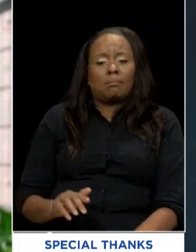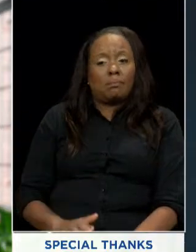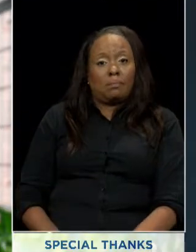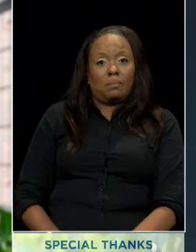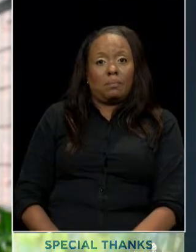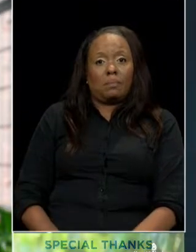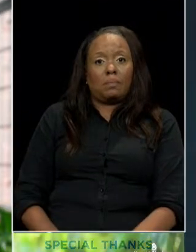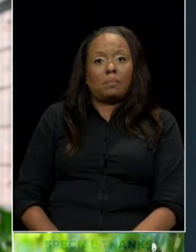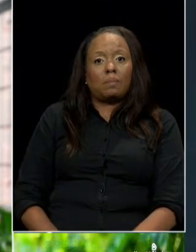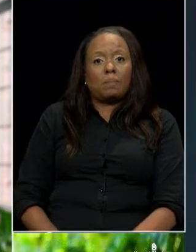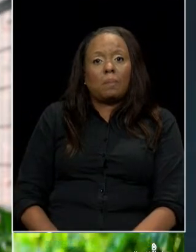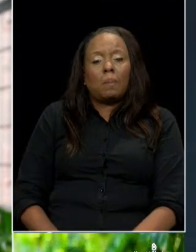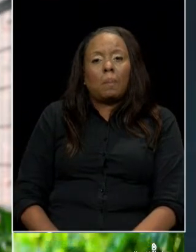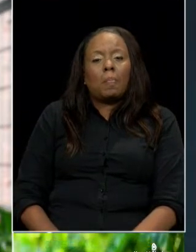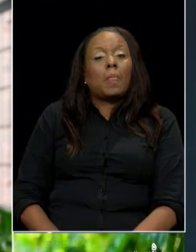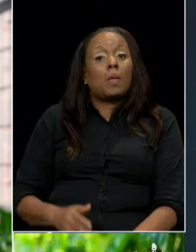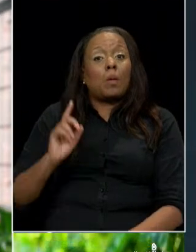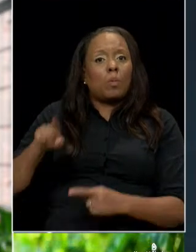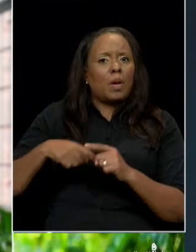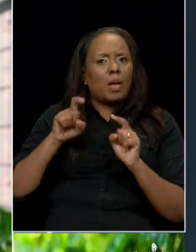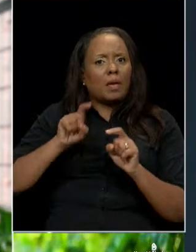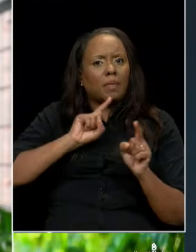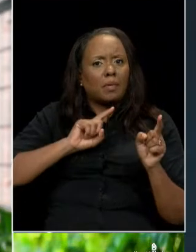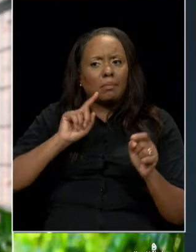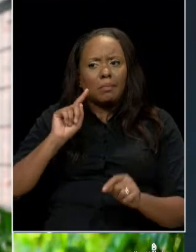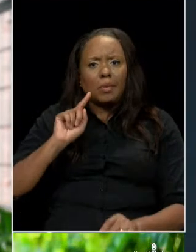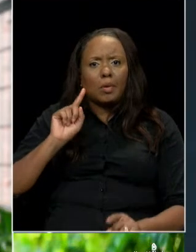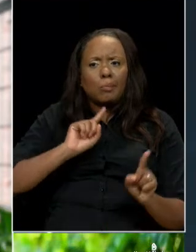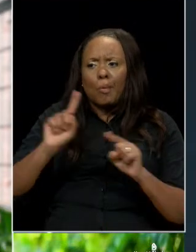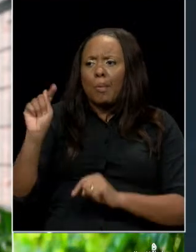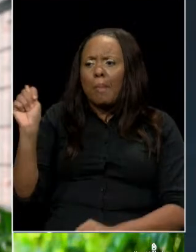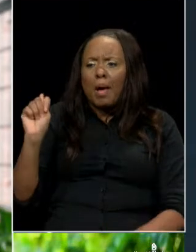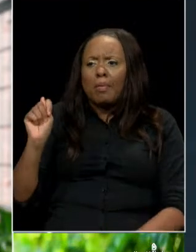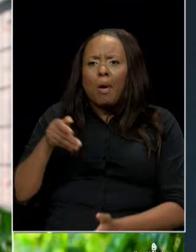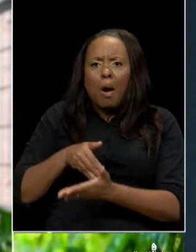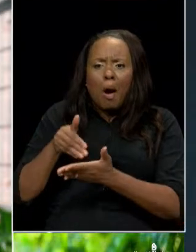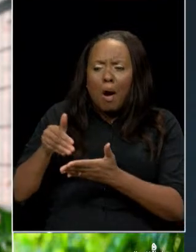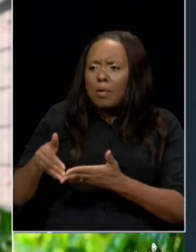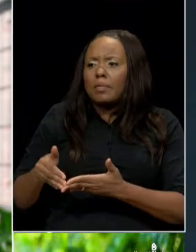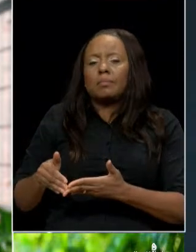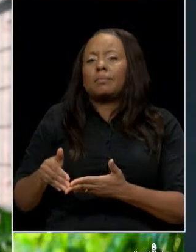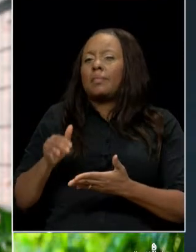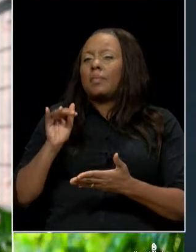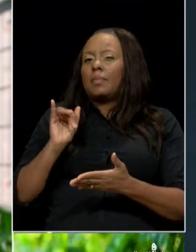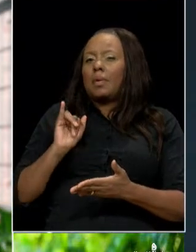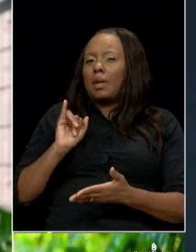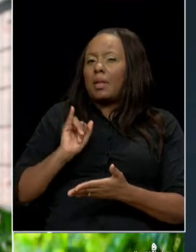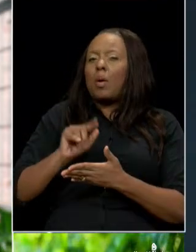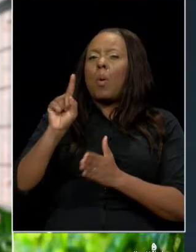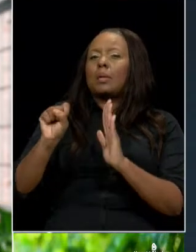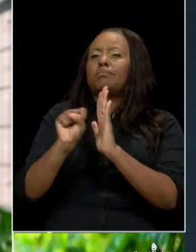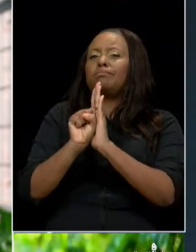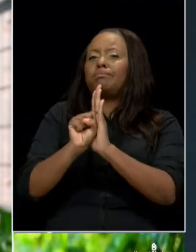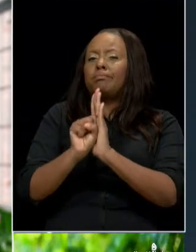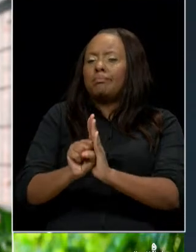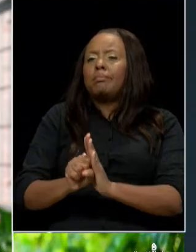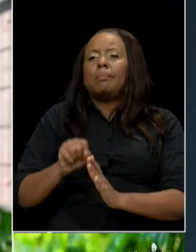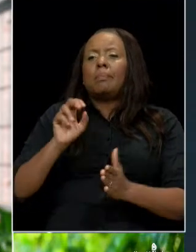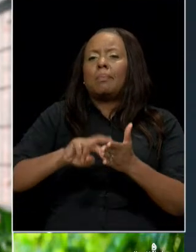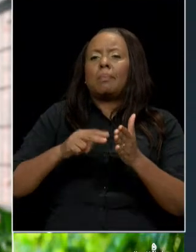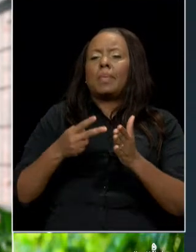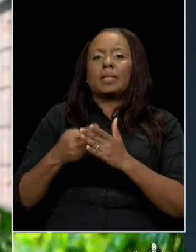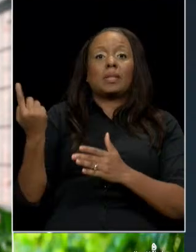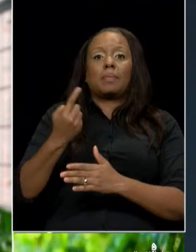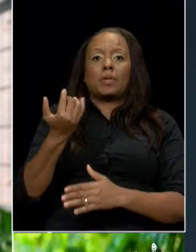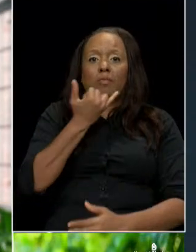your sugar being out of control. He then said that he had stopped taking a particular type of